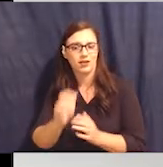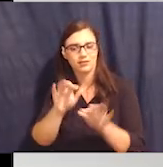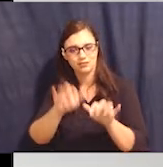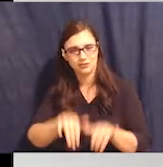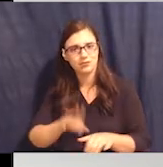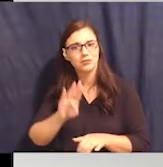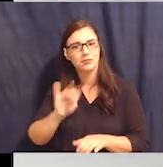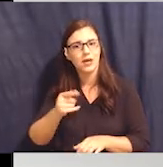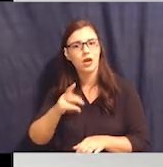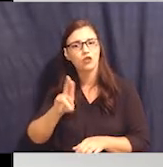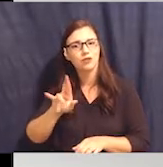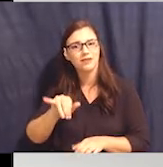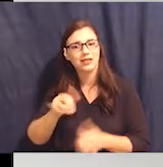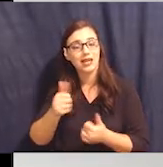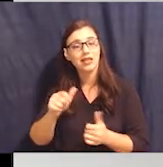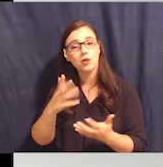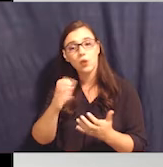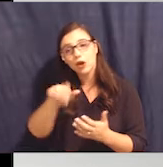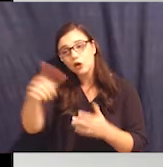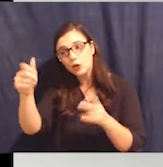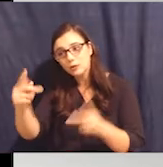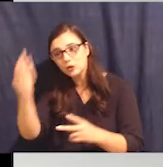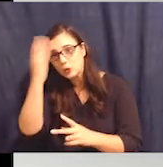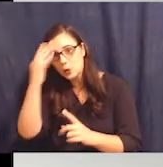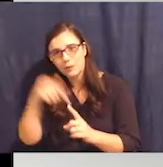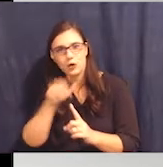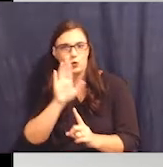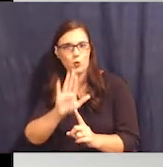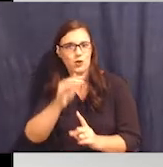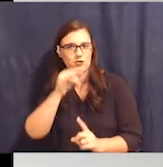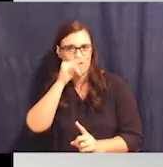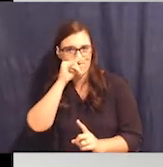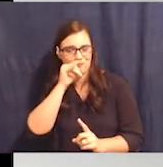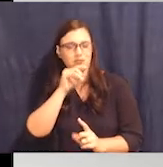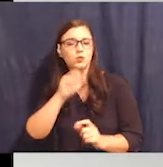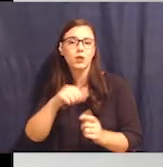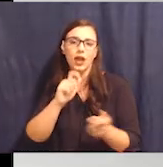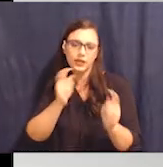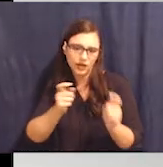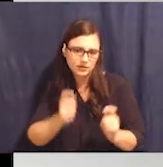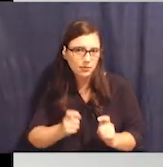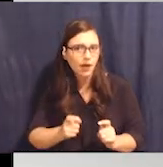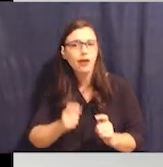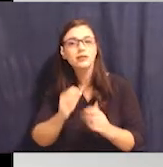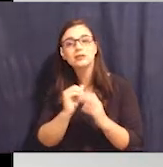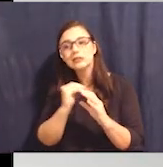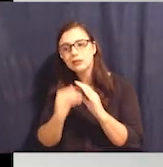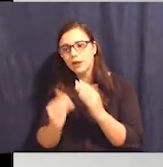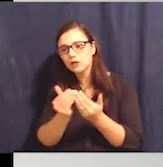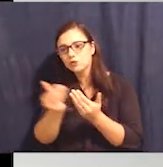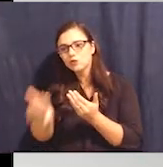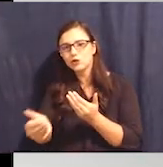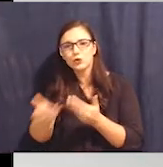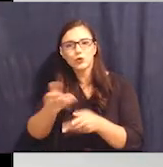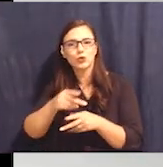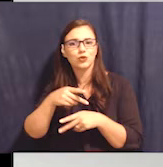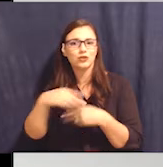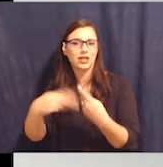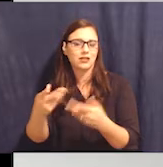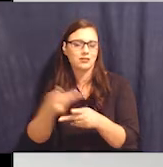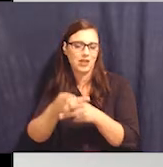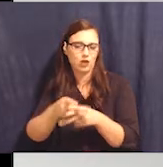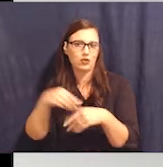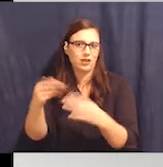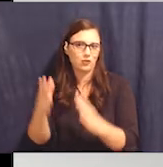child. Anything you want someone else to know, it's a Word document. You can customize it, email it to future caregivers.